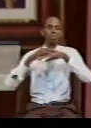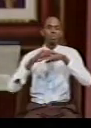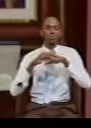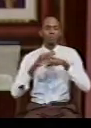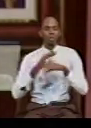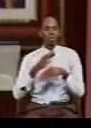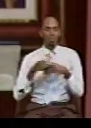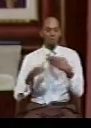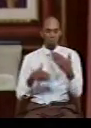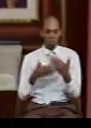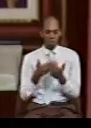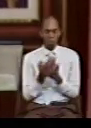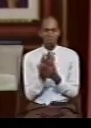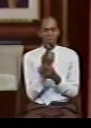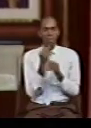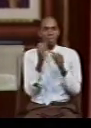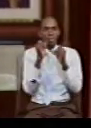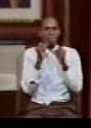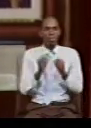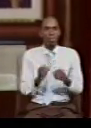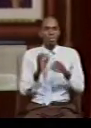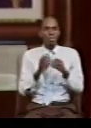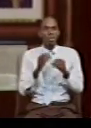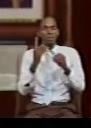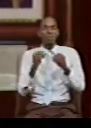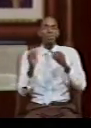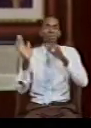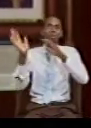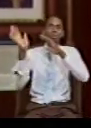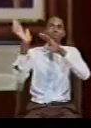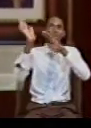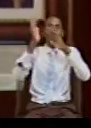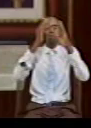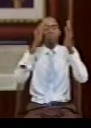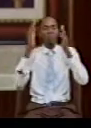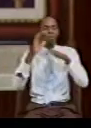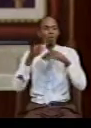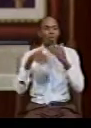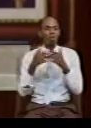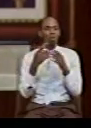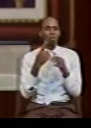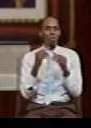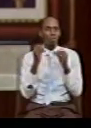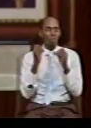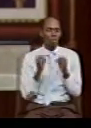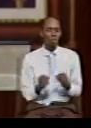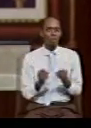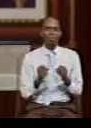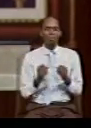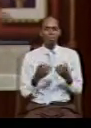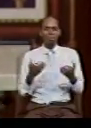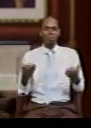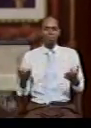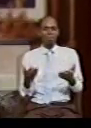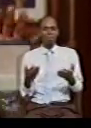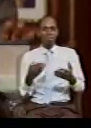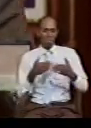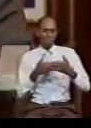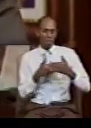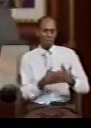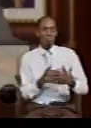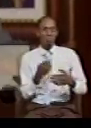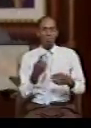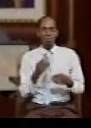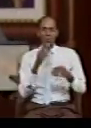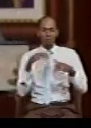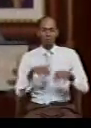the power in the sky, all the power around the seas that have tried to